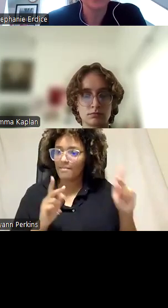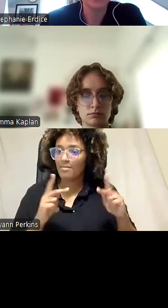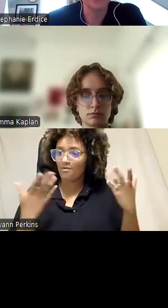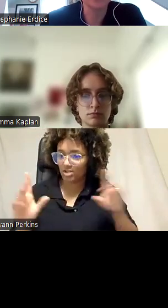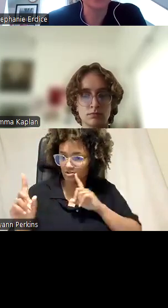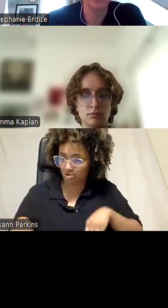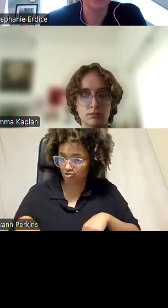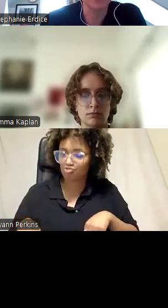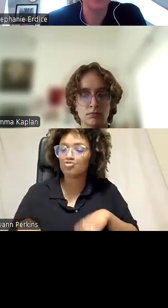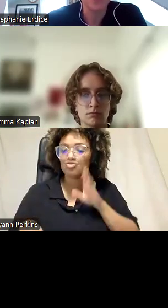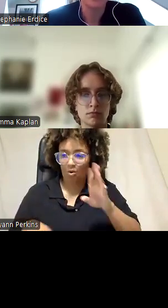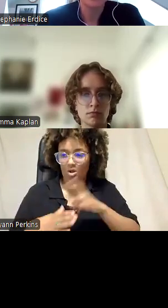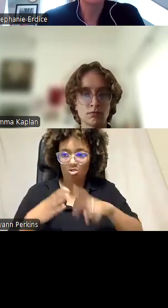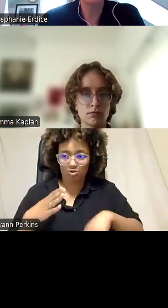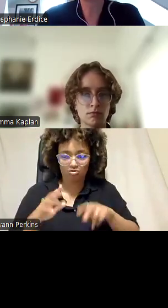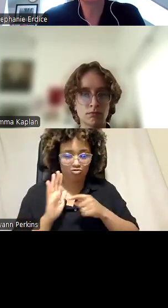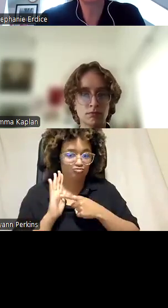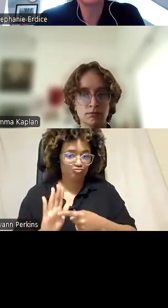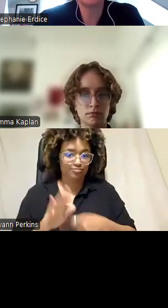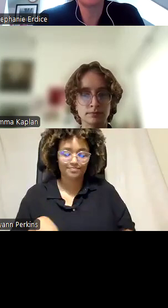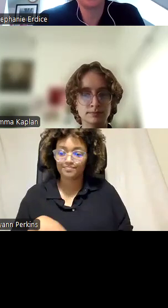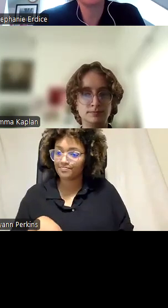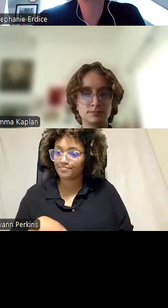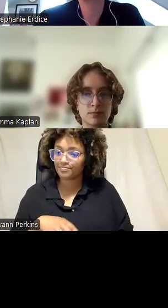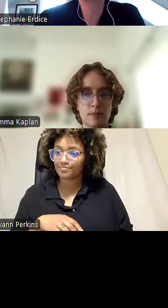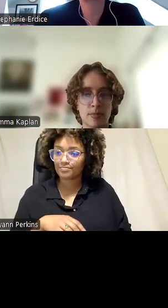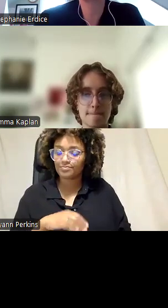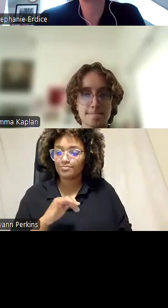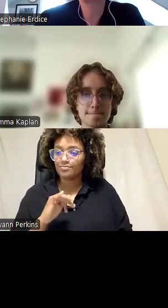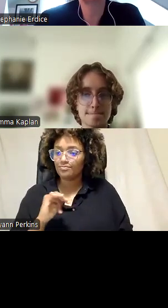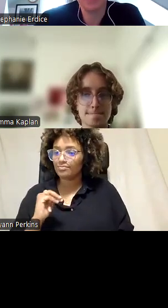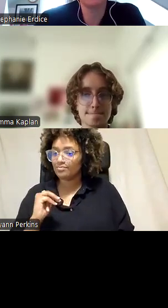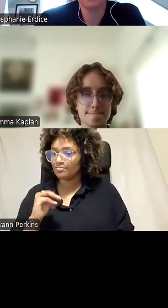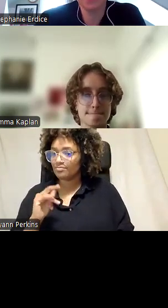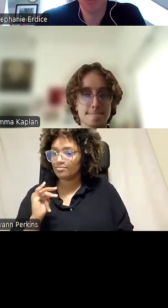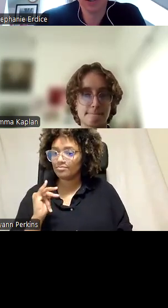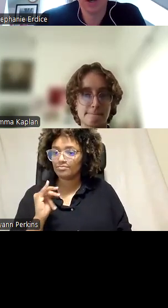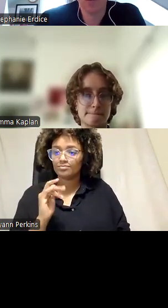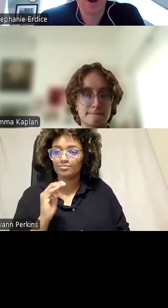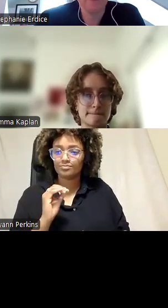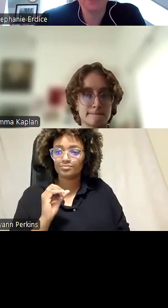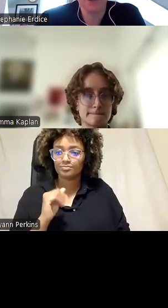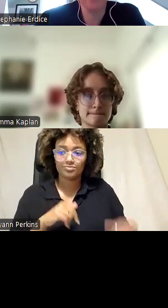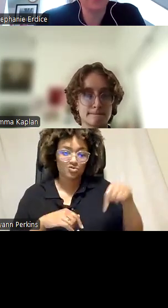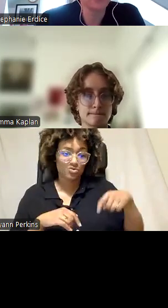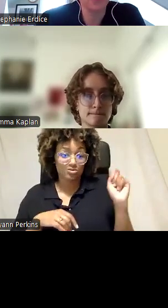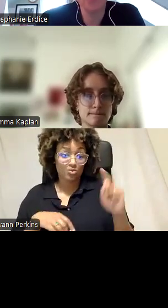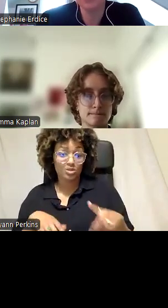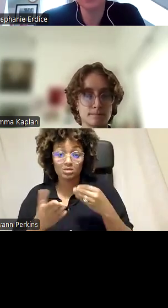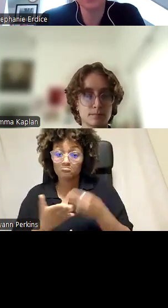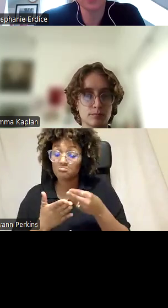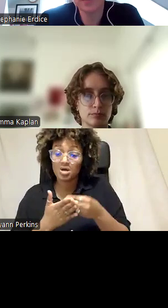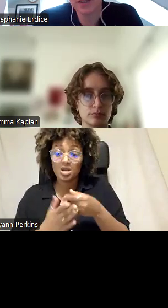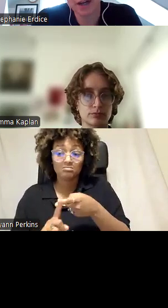poll, share the results with you. So we're seeing that even asking this question, why money is not a factor,